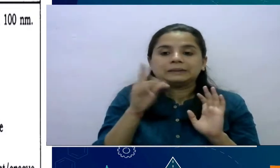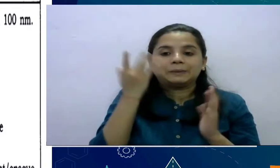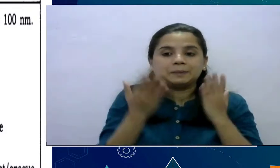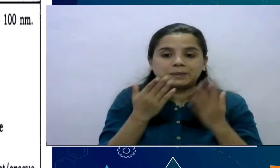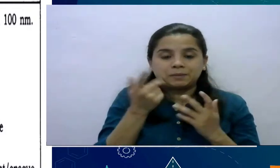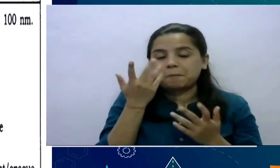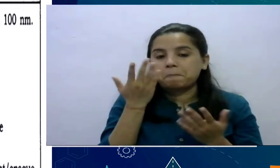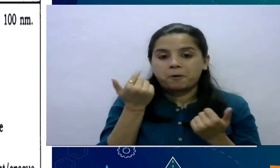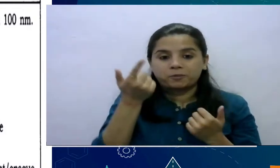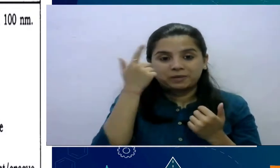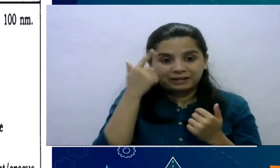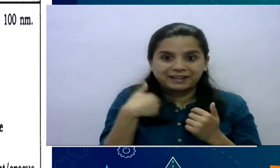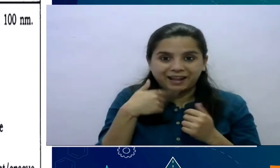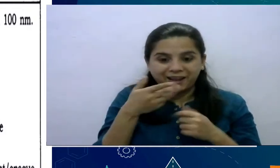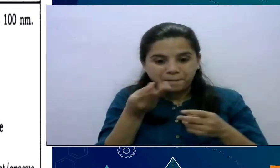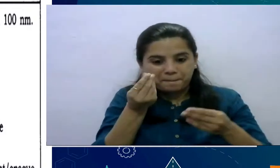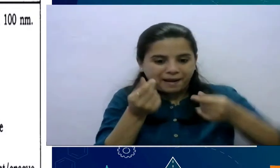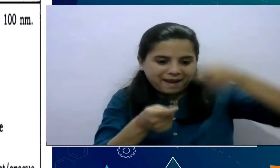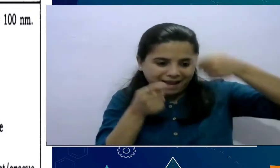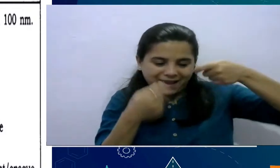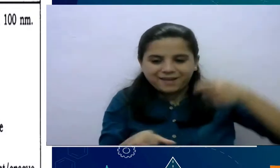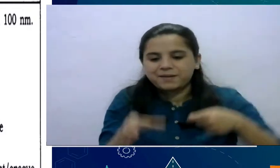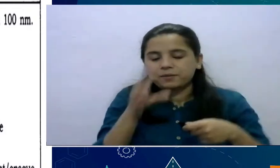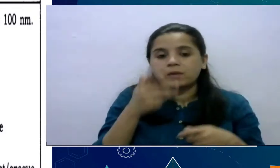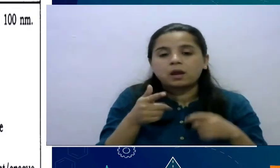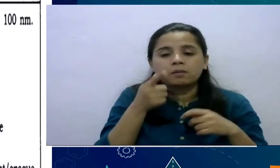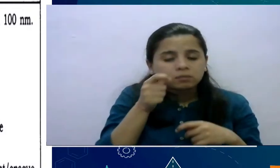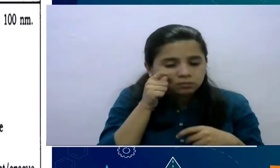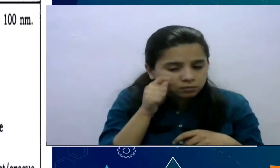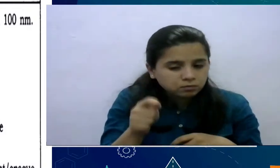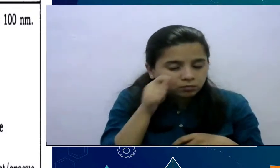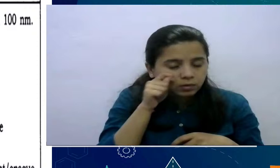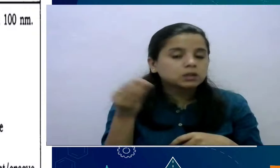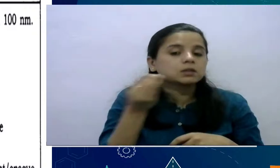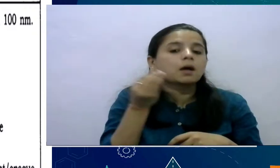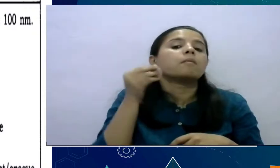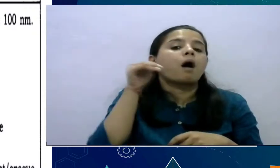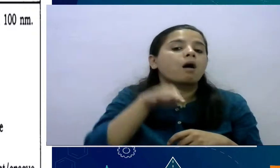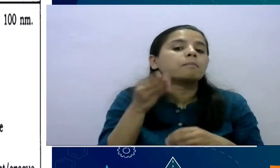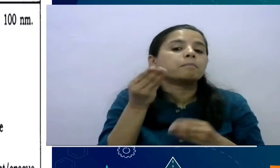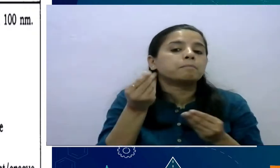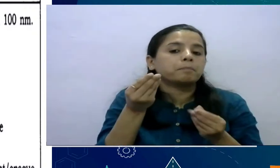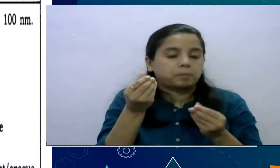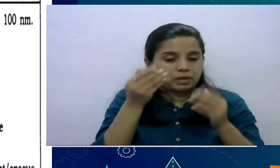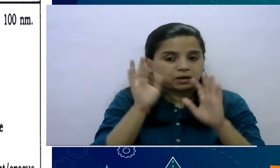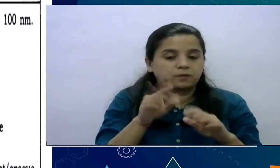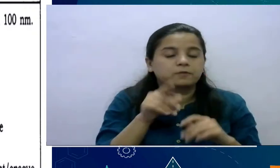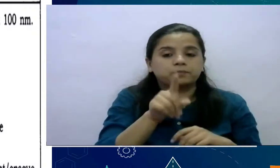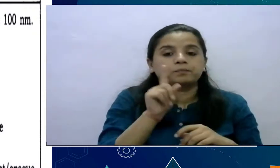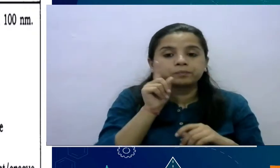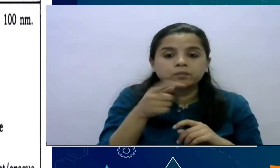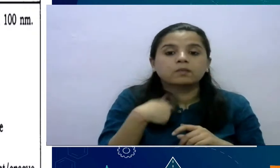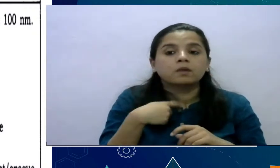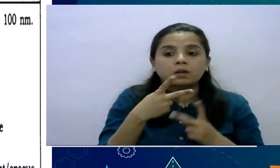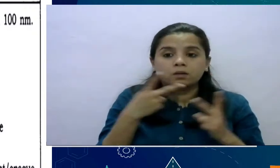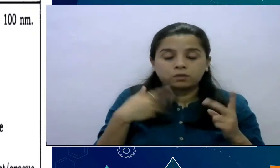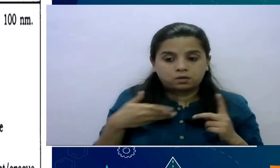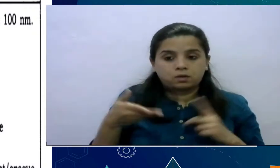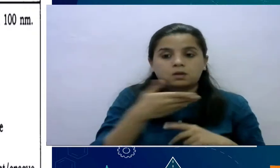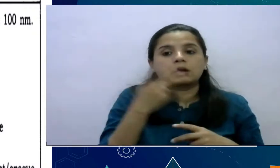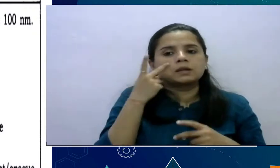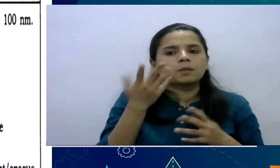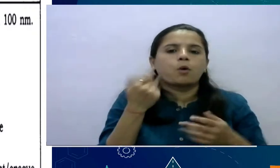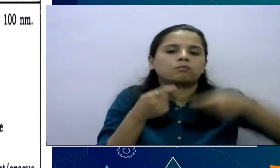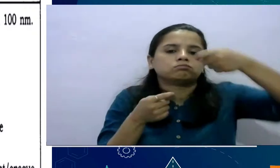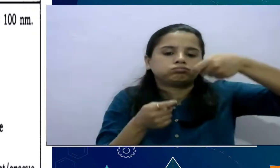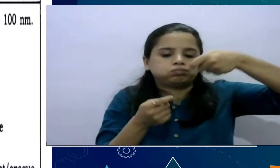may not be possible. Maybe microscopic level we might see some particles, but then factually in a macroscopic level, we will be able to separate